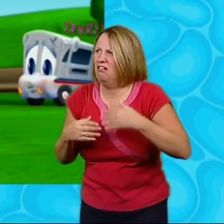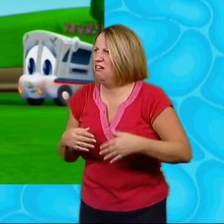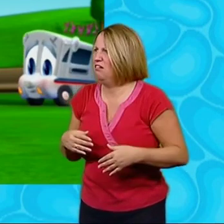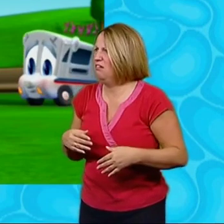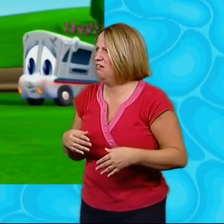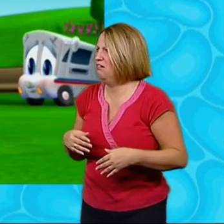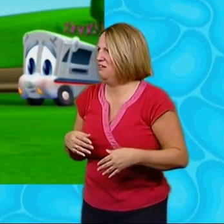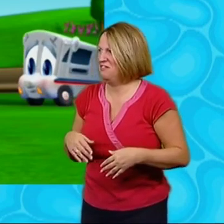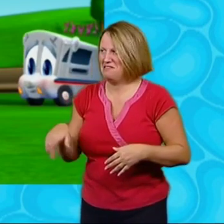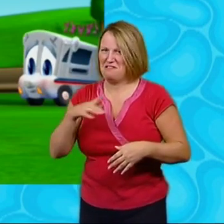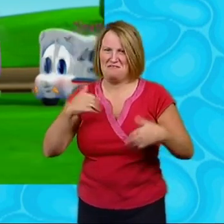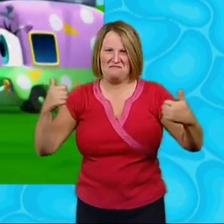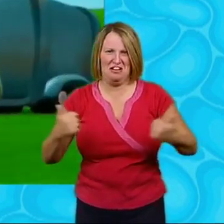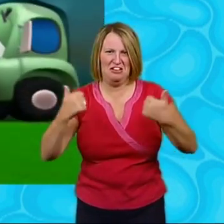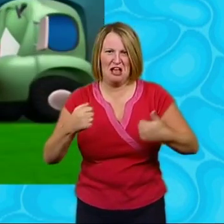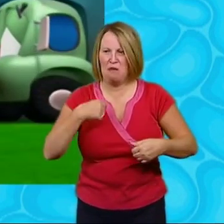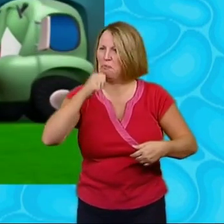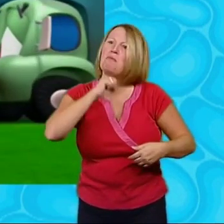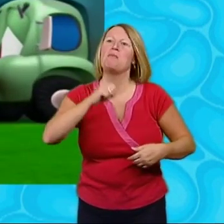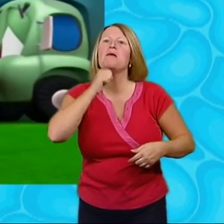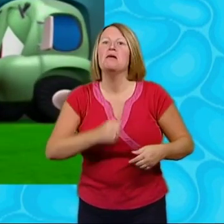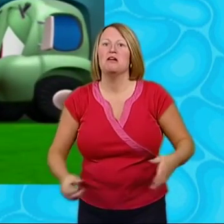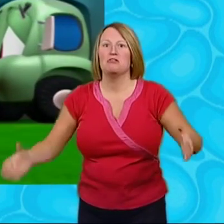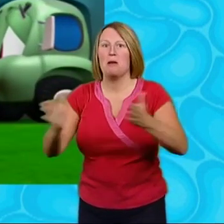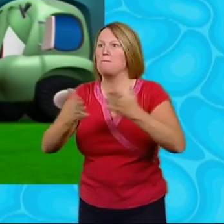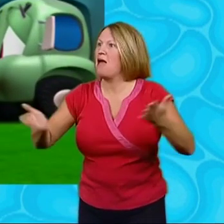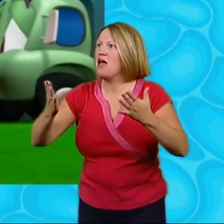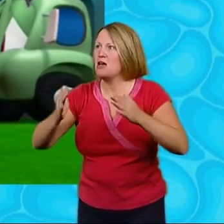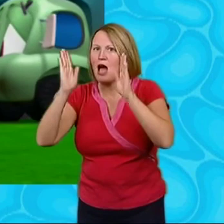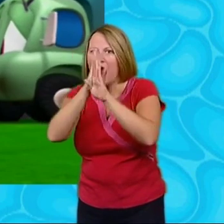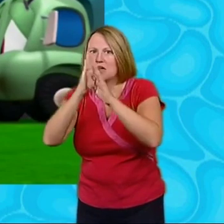Well, now that we've finished our ice cream, how about a game of ride and seek?